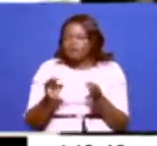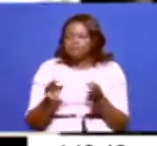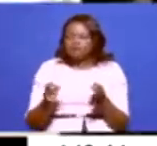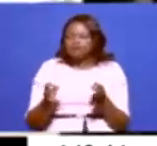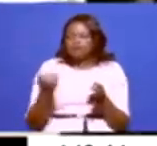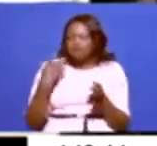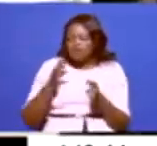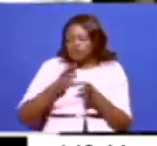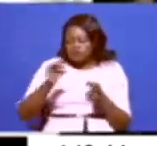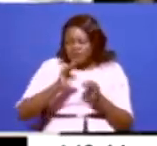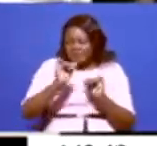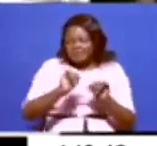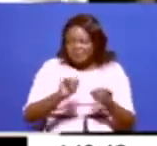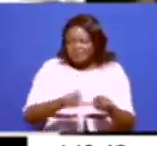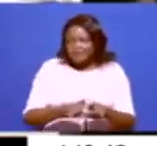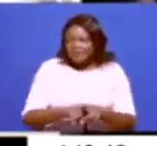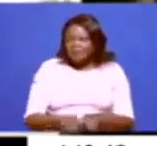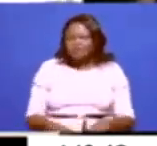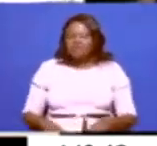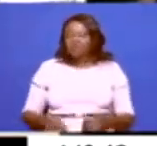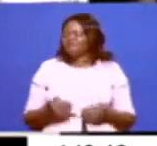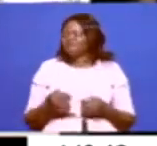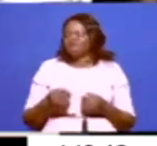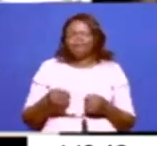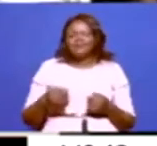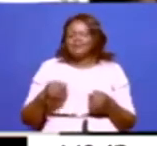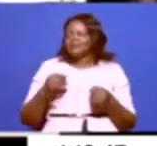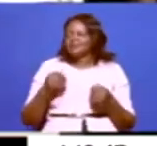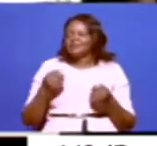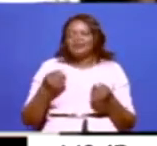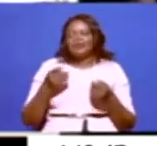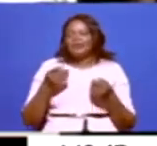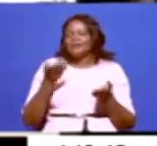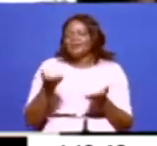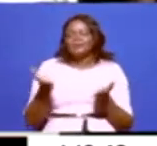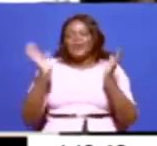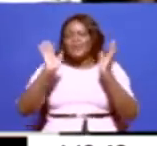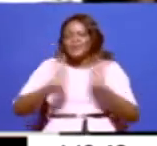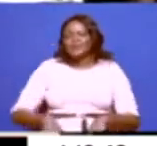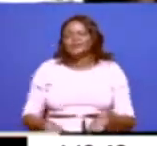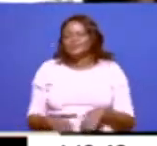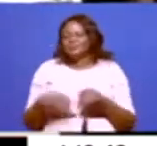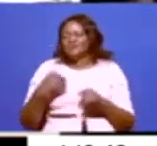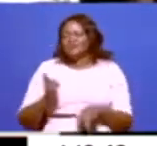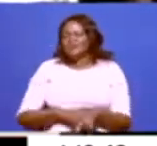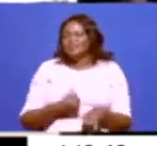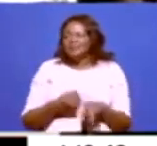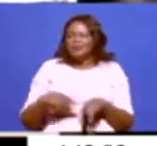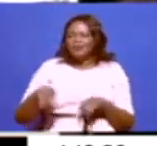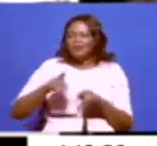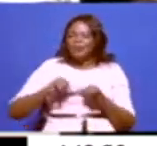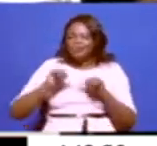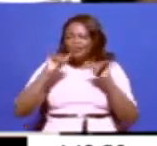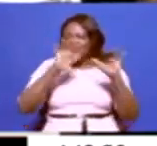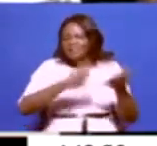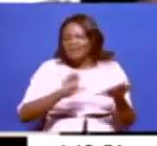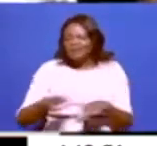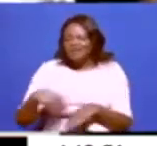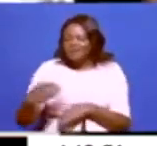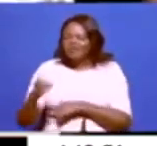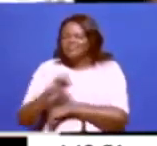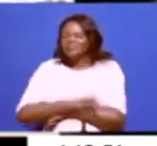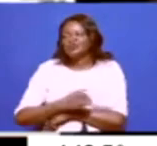hivyo. Miaka inazidi kuenda, biashara zimekufa, kila kukicha tunateseka, kwa siku tunakula mara